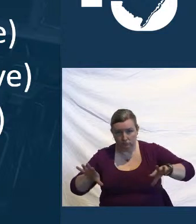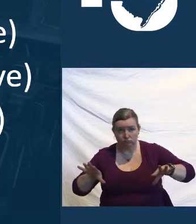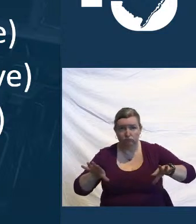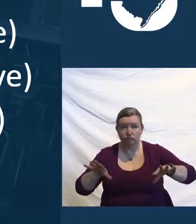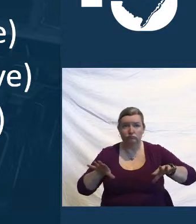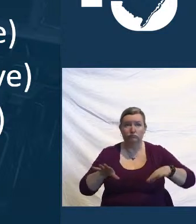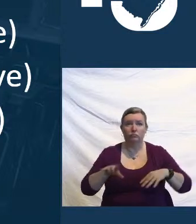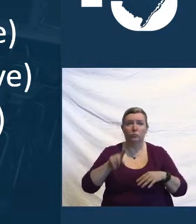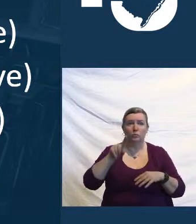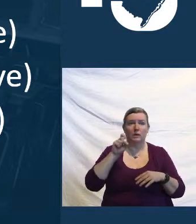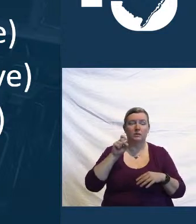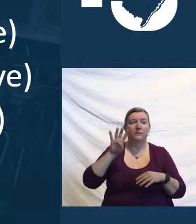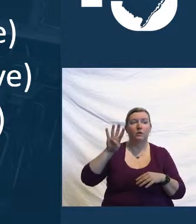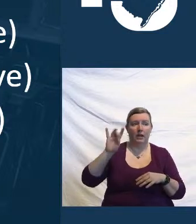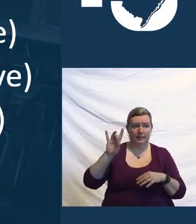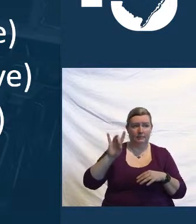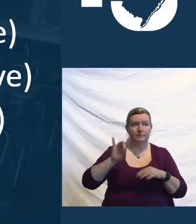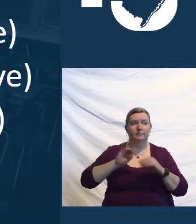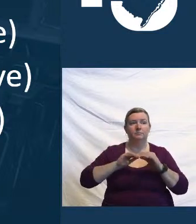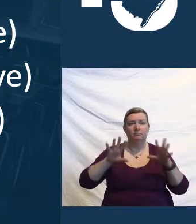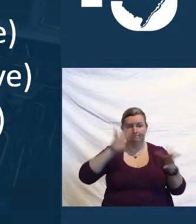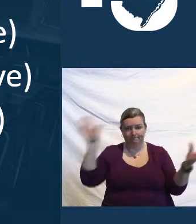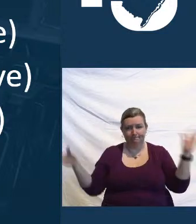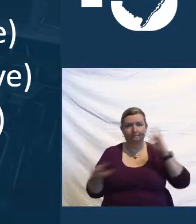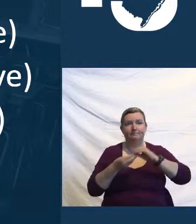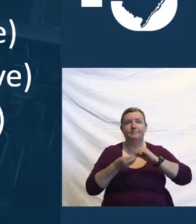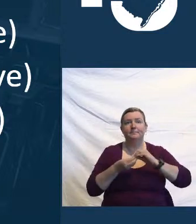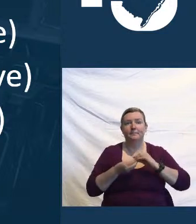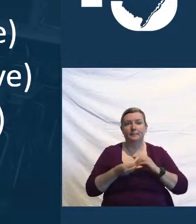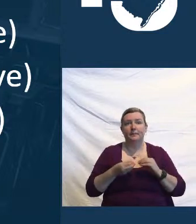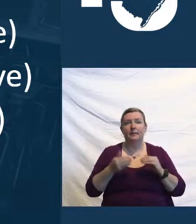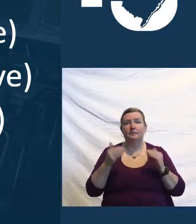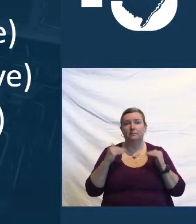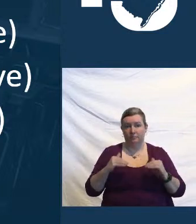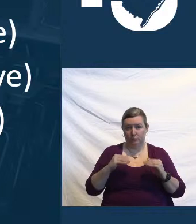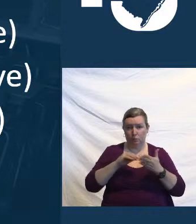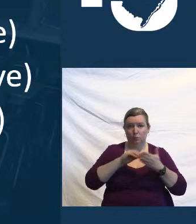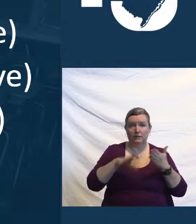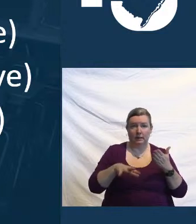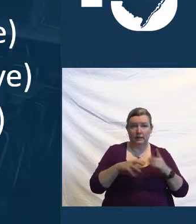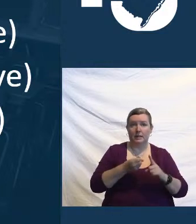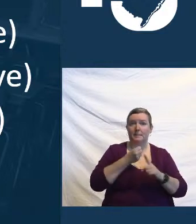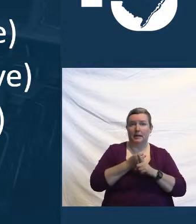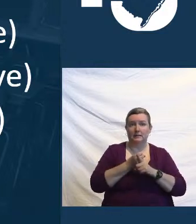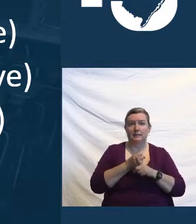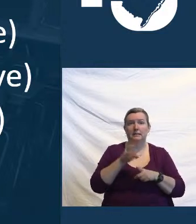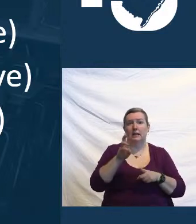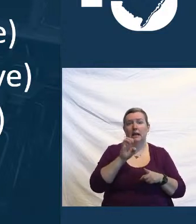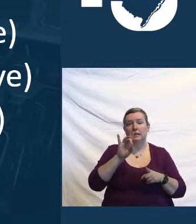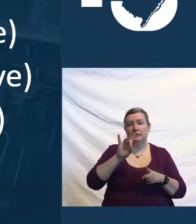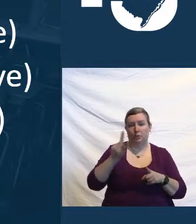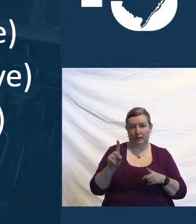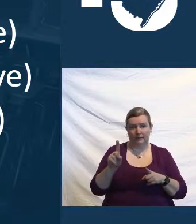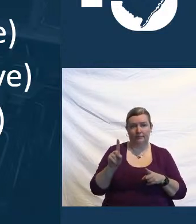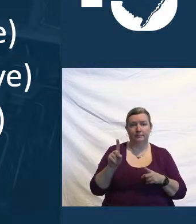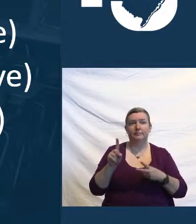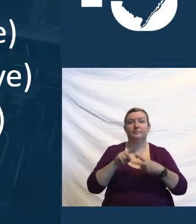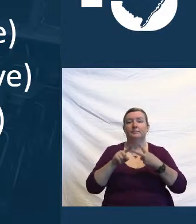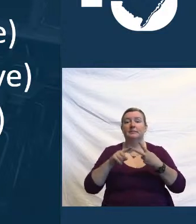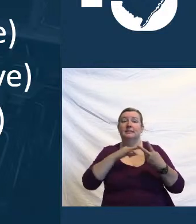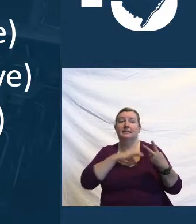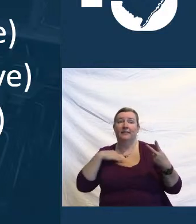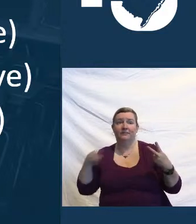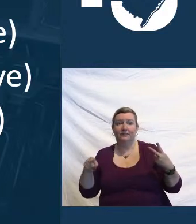148 cumulative outbreaks, 681 students cumulatively impacted, 113 members of staff